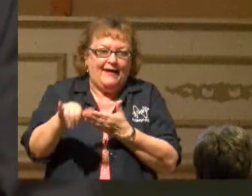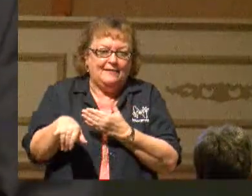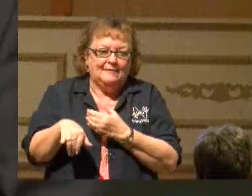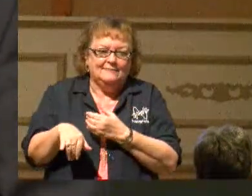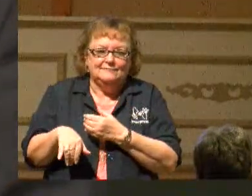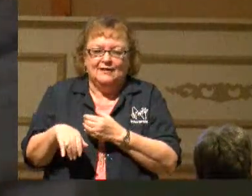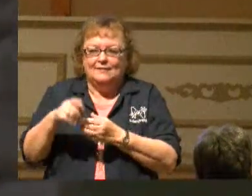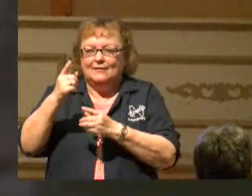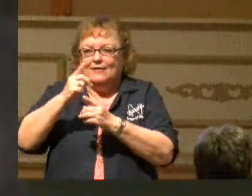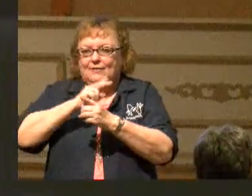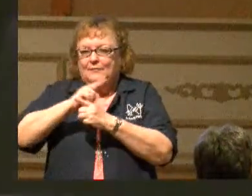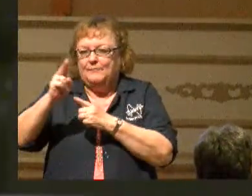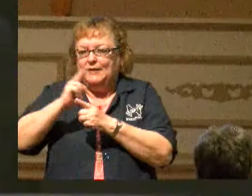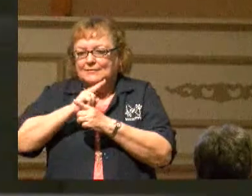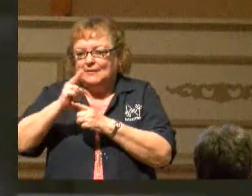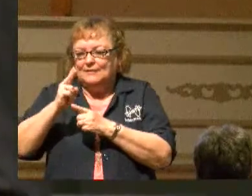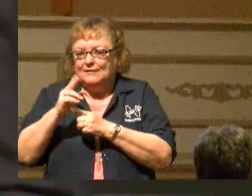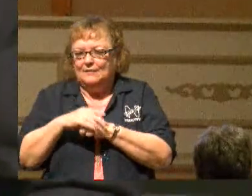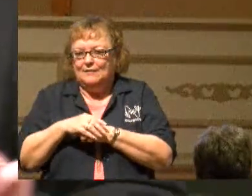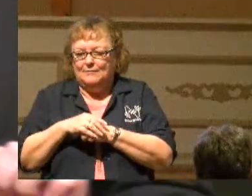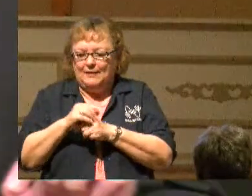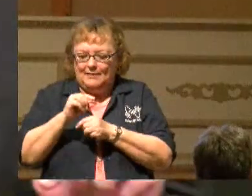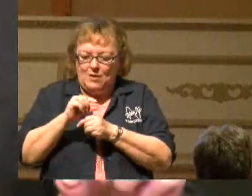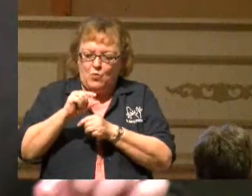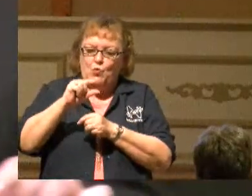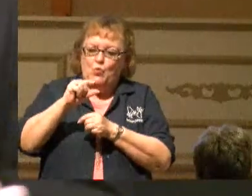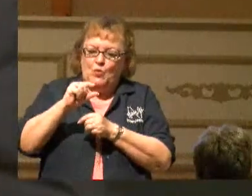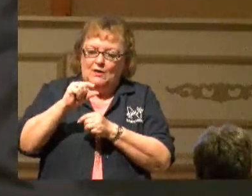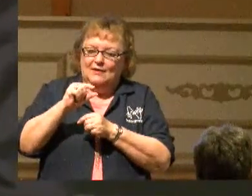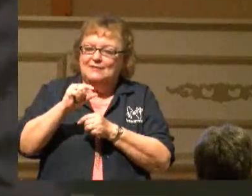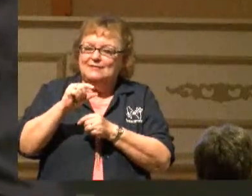And then a few months later, it's got about an eighth inch of dust on it.